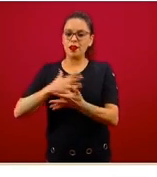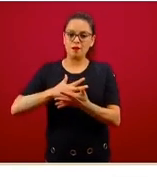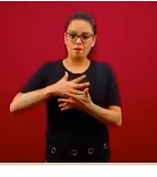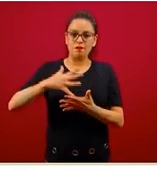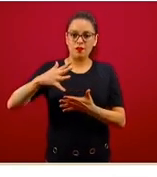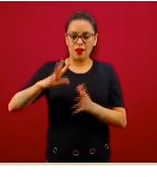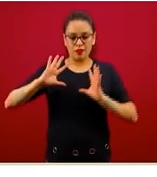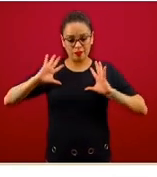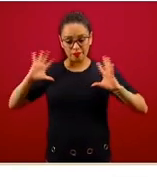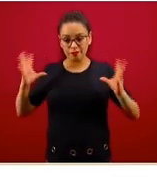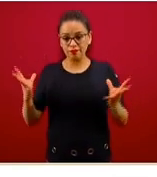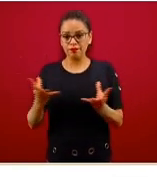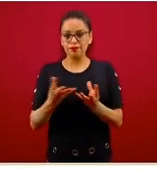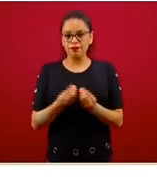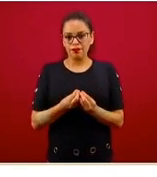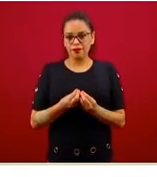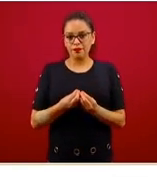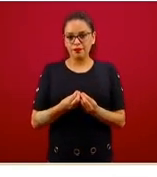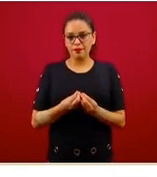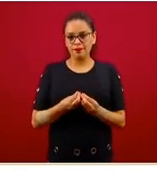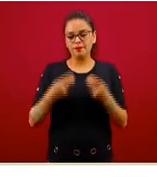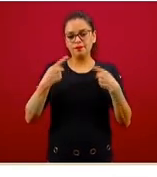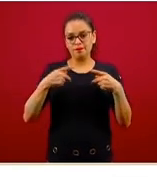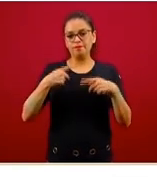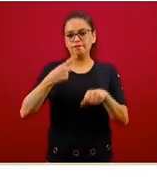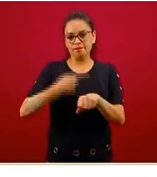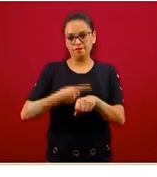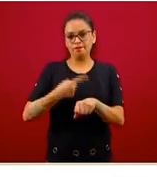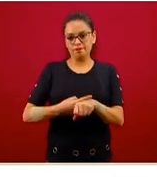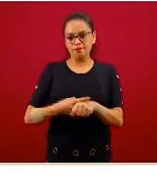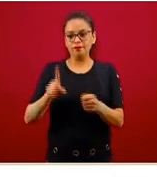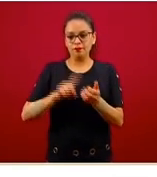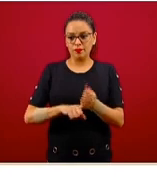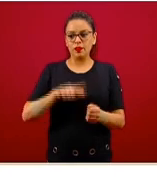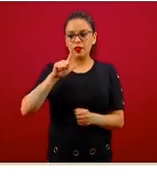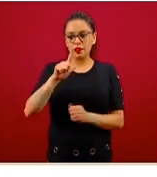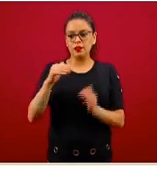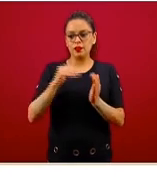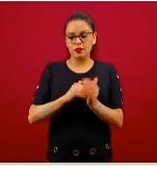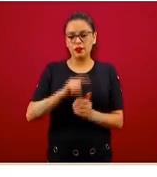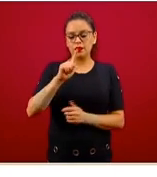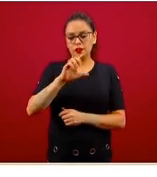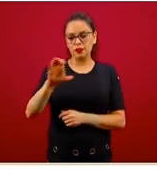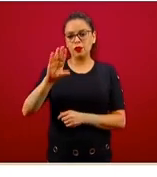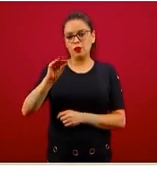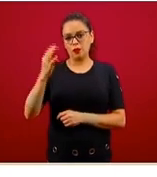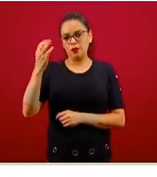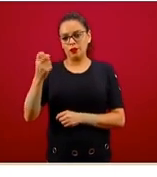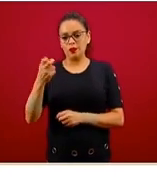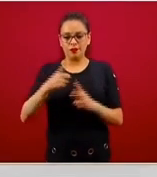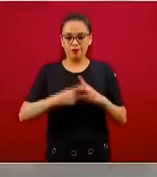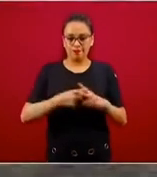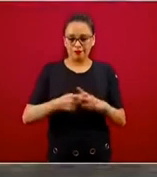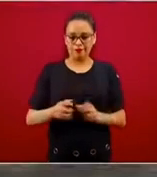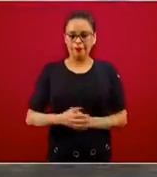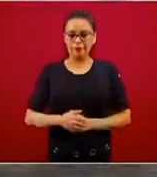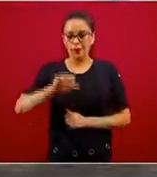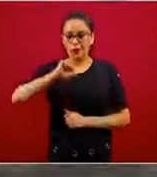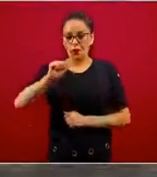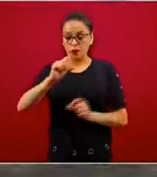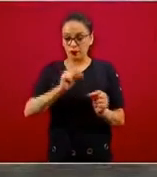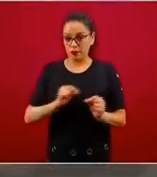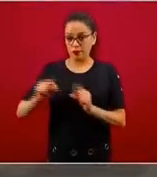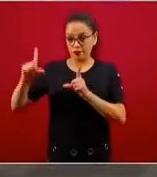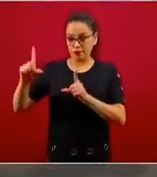So, but we continue to see some variation across the country regarding the burden of disease.